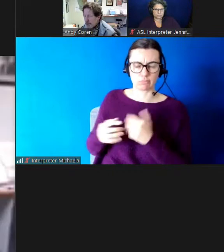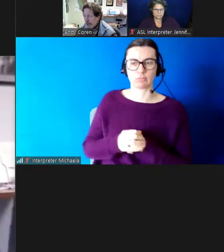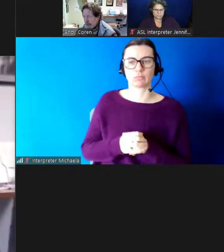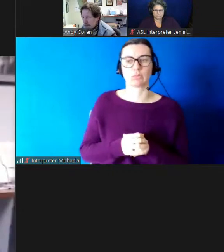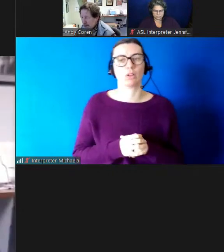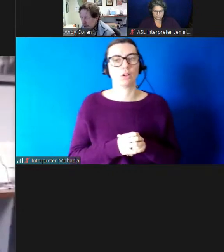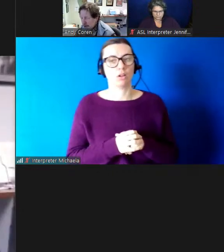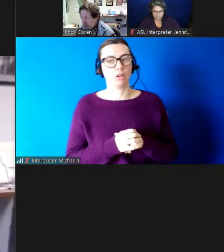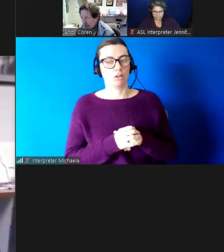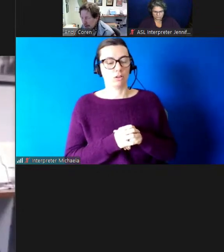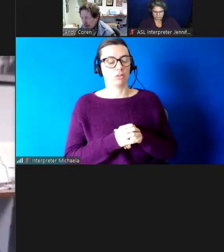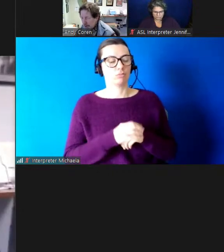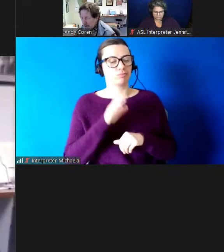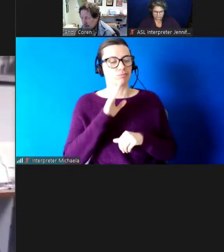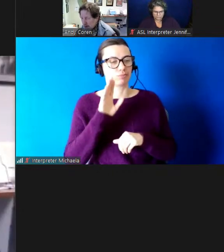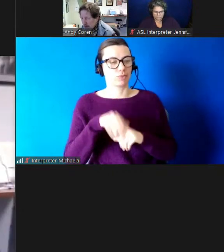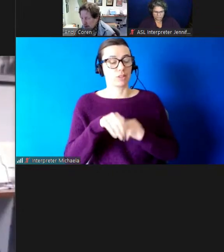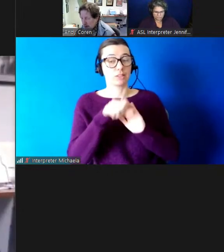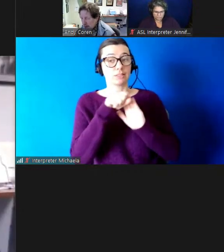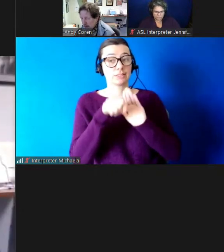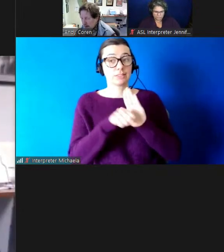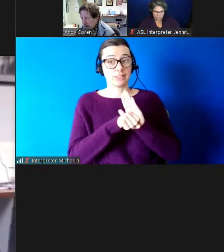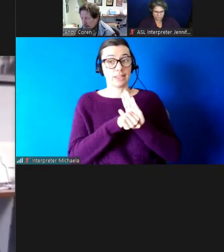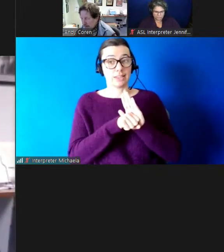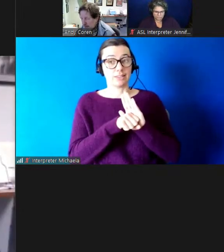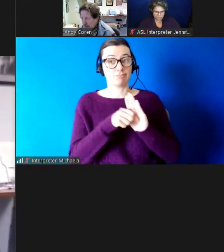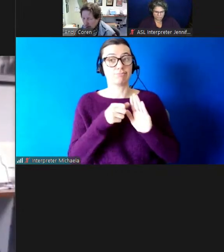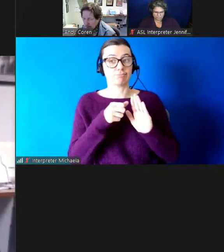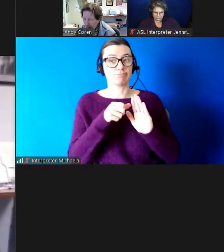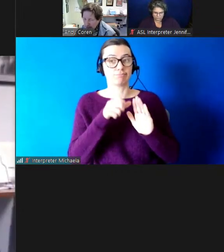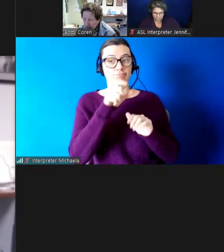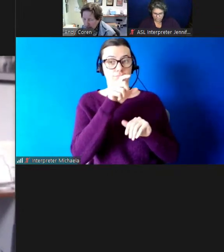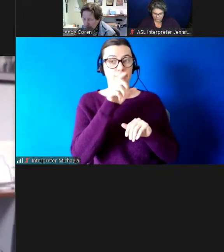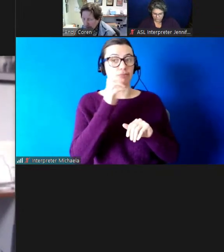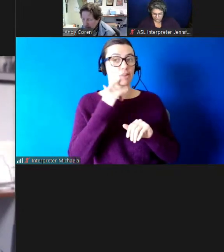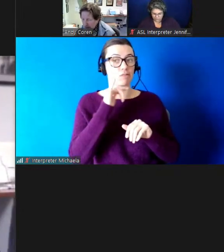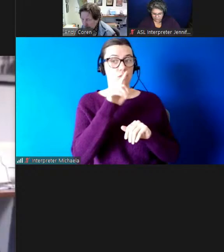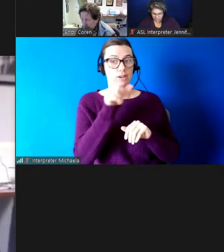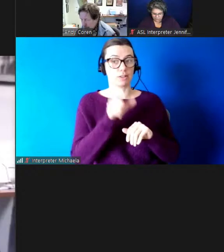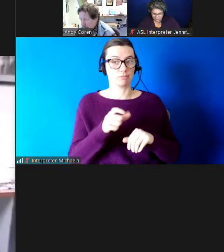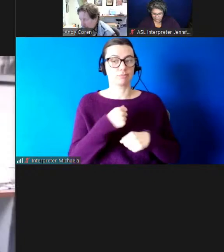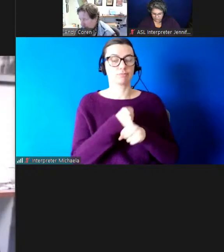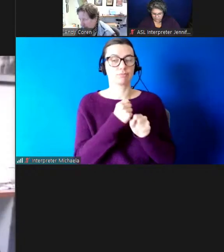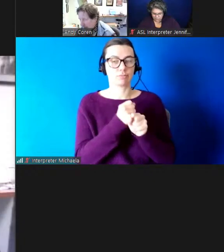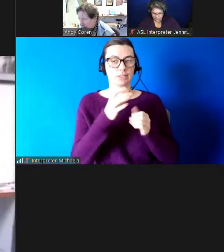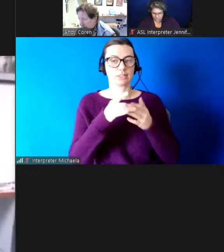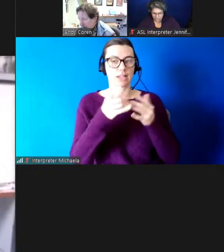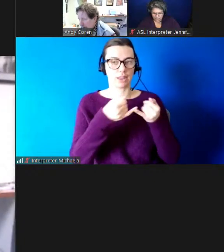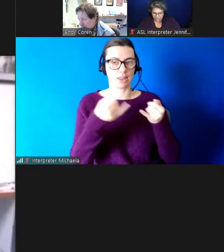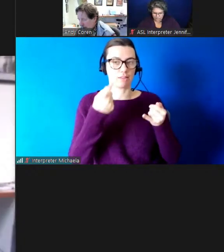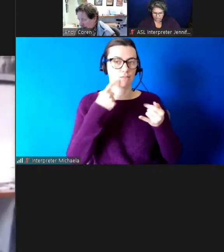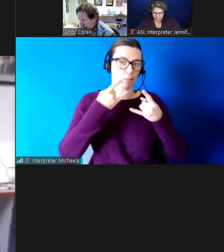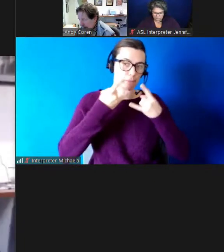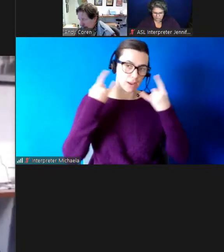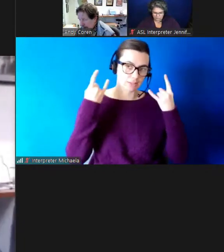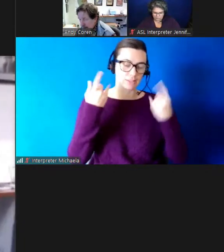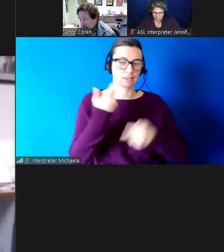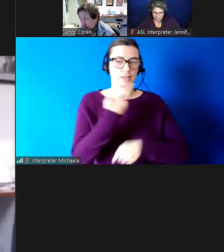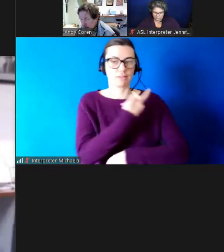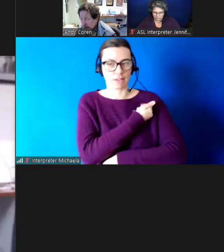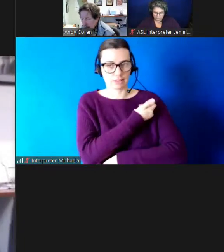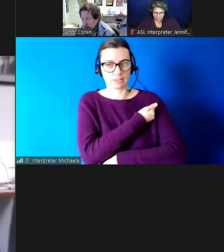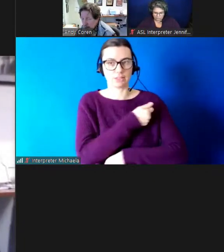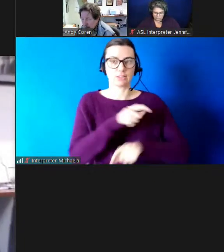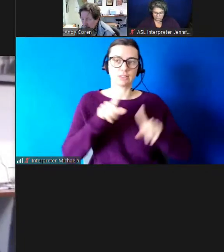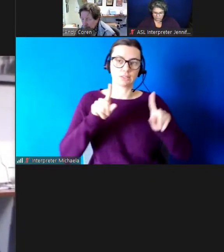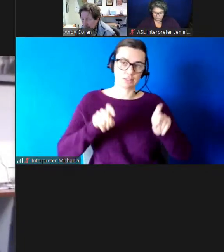Well, the state does create guidelines for masking and vaccinations and